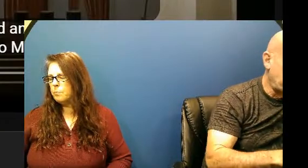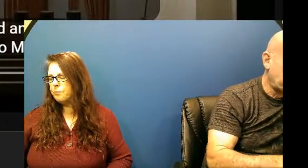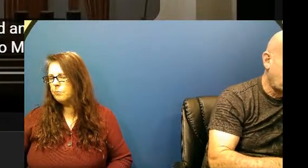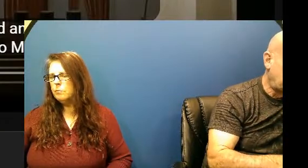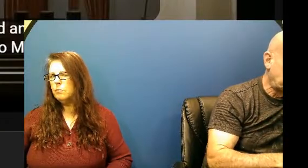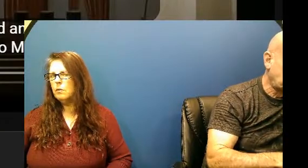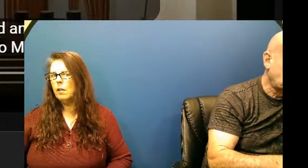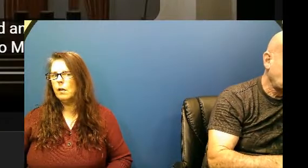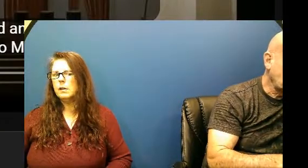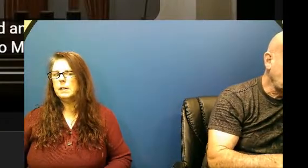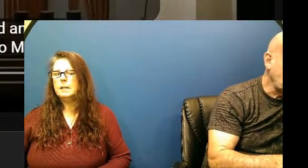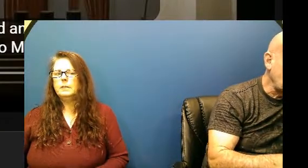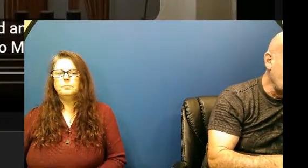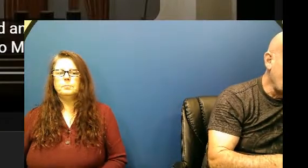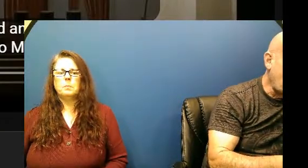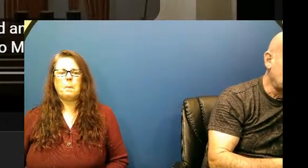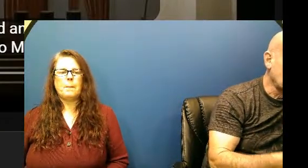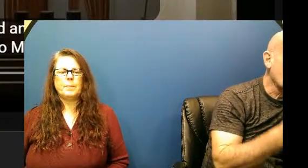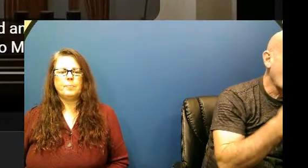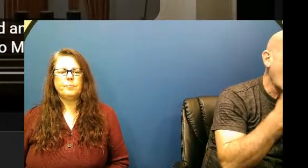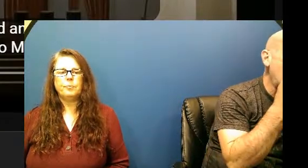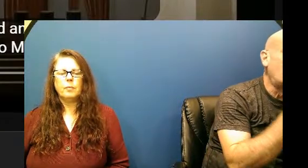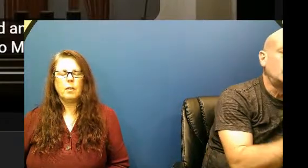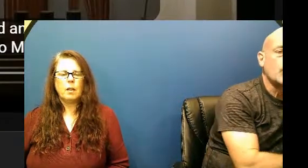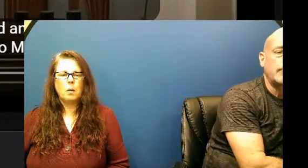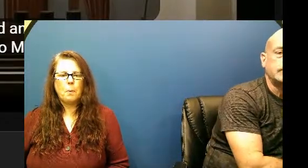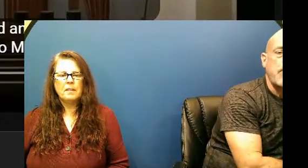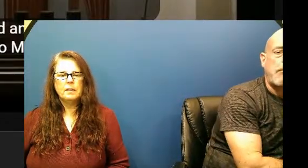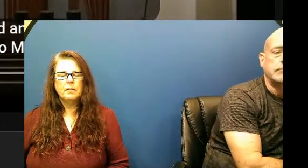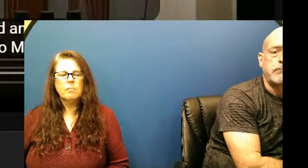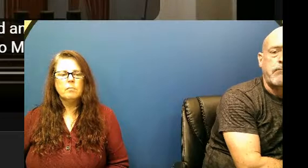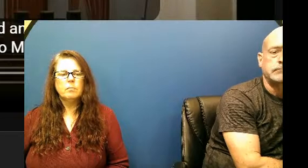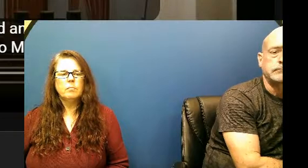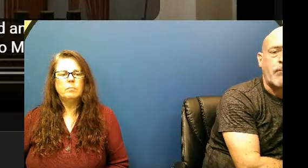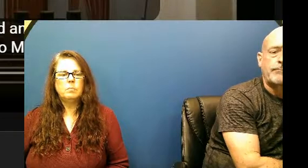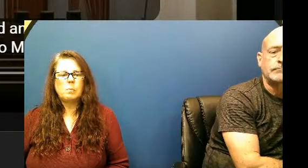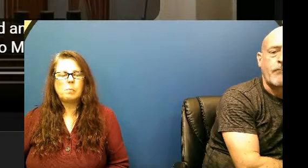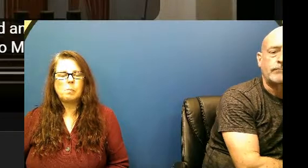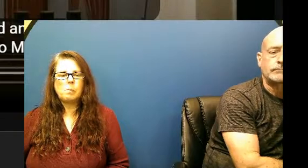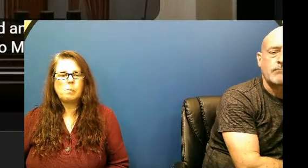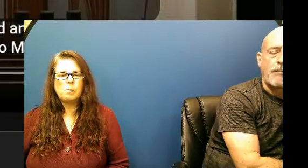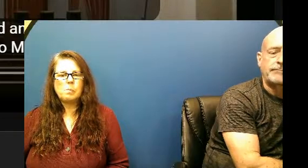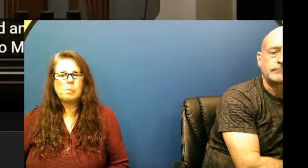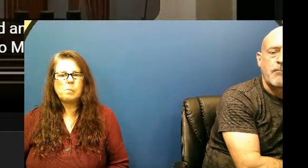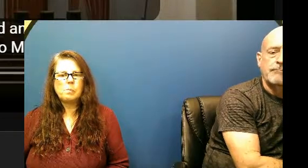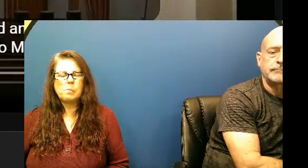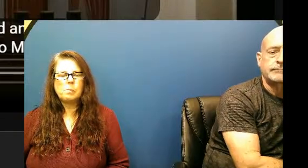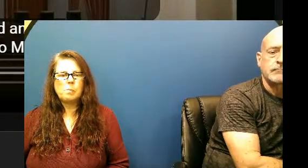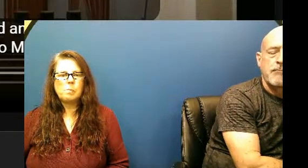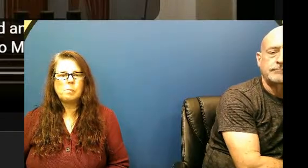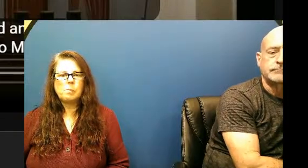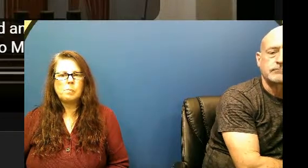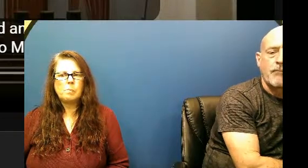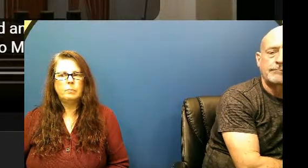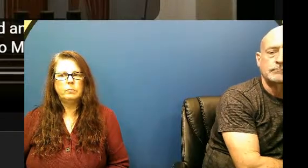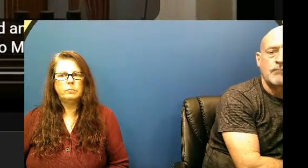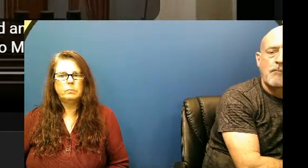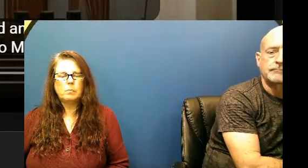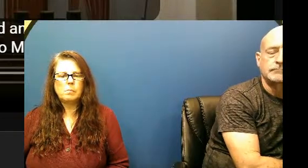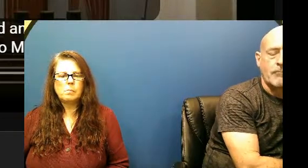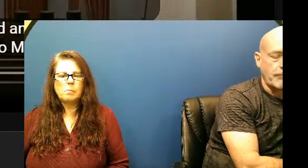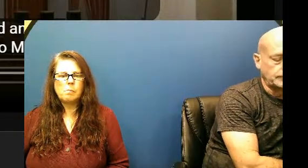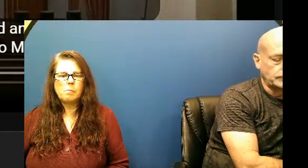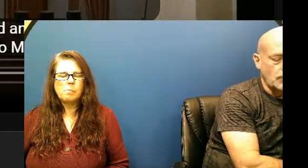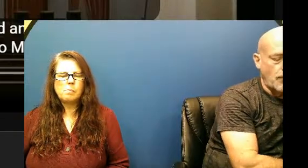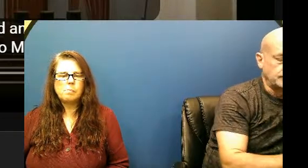perfectly permissible. But the question before you today was narrower. The question is this law before you sustainable on data security grounds? And that answer